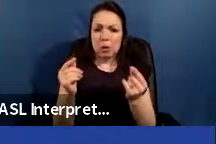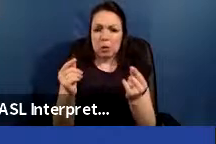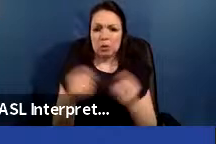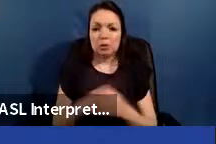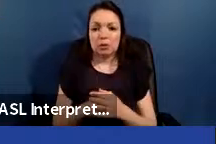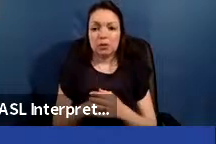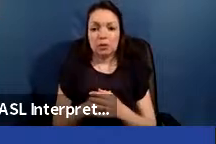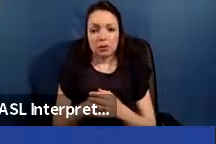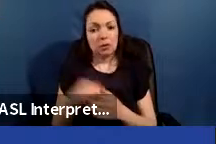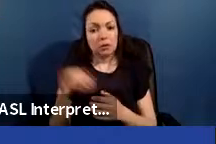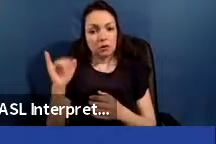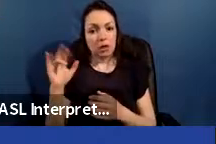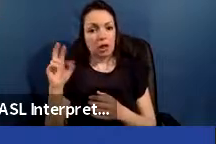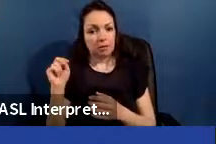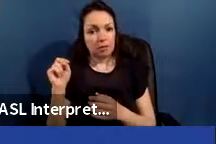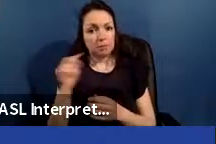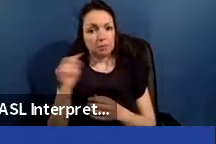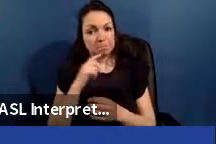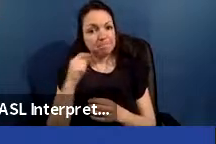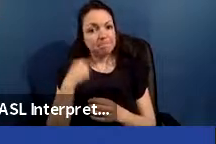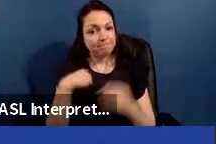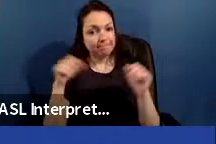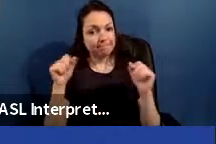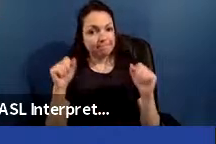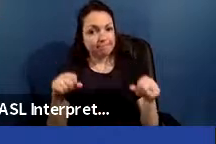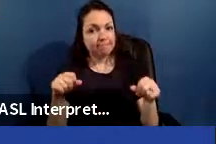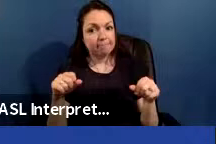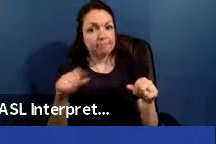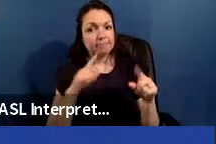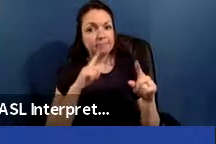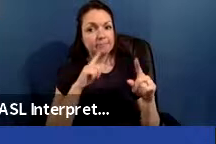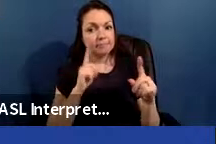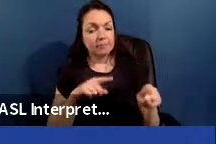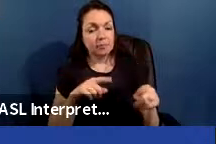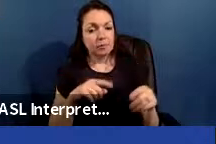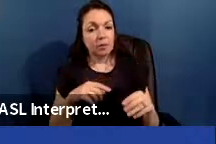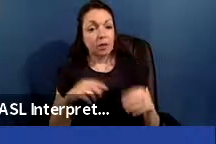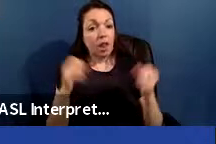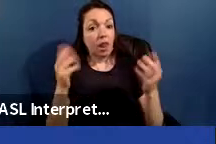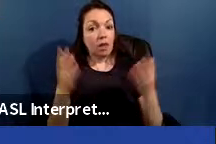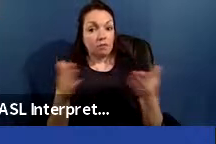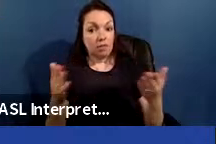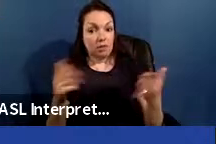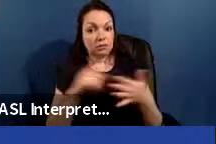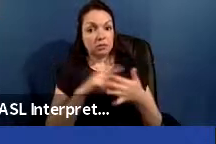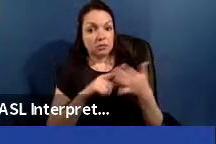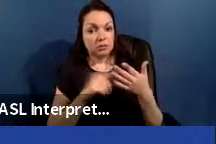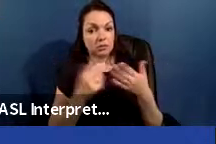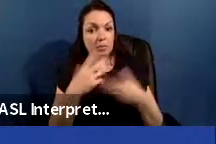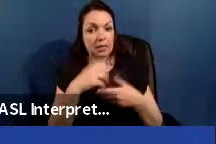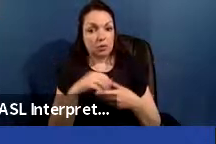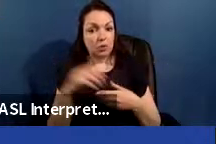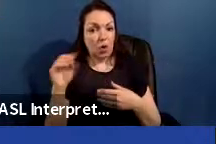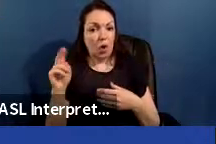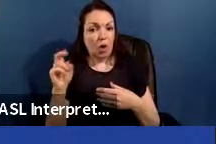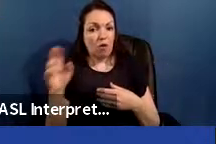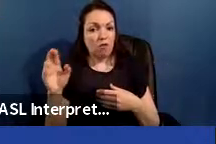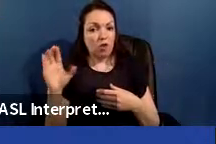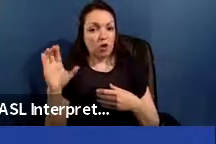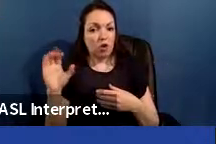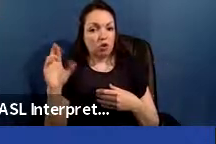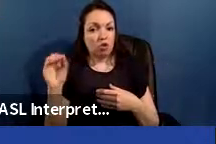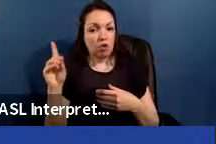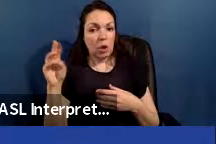I can take that one. So there's a lot of factors that play into the overcrowding relief,